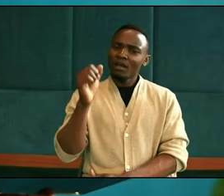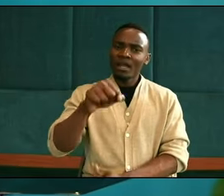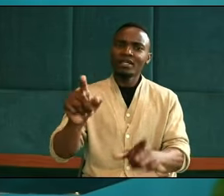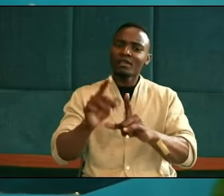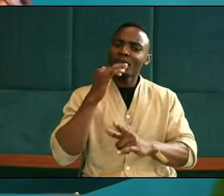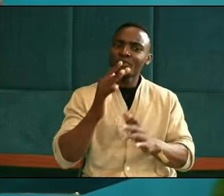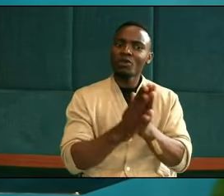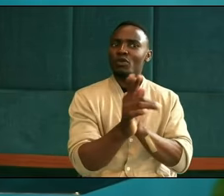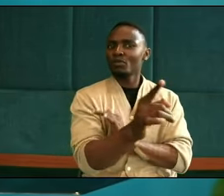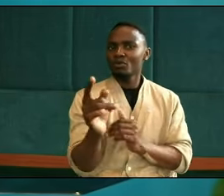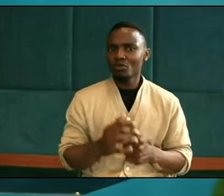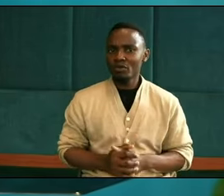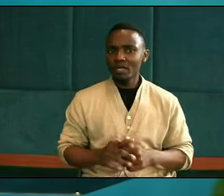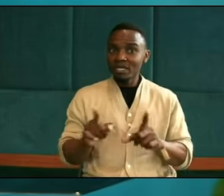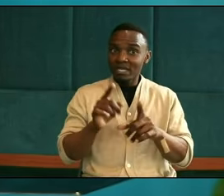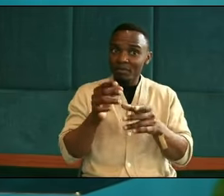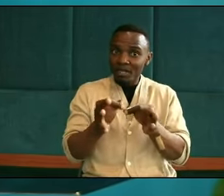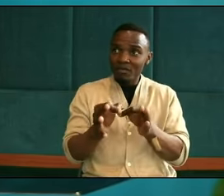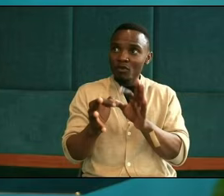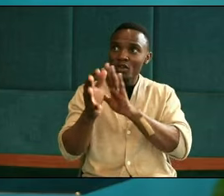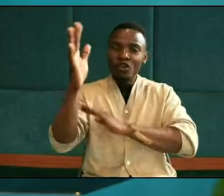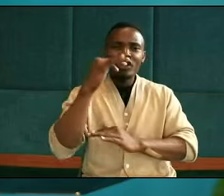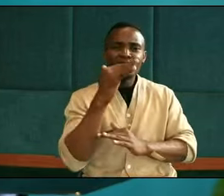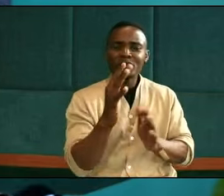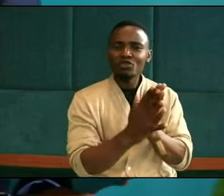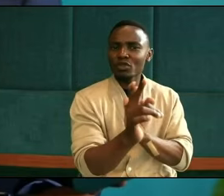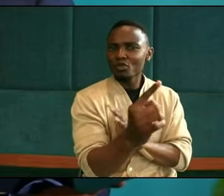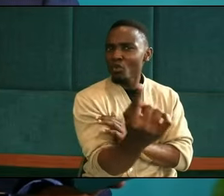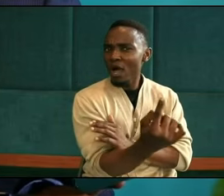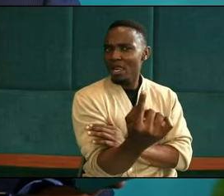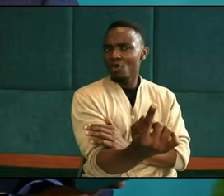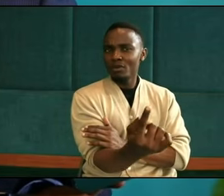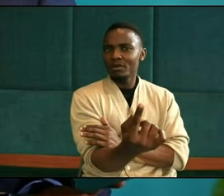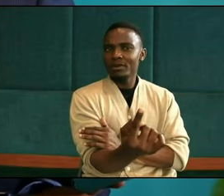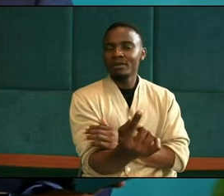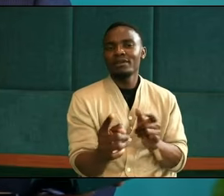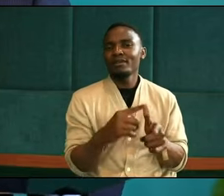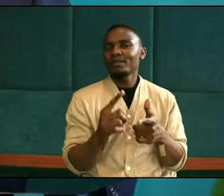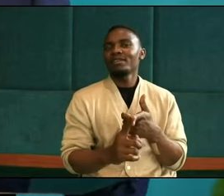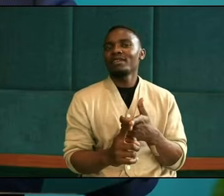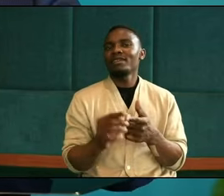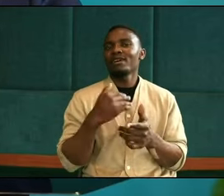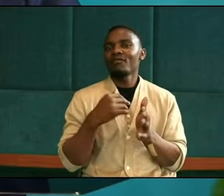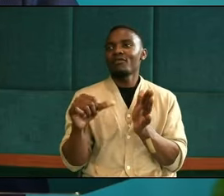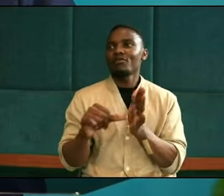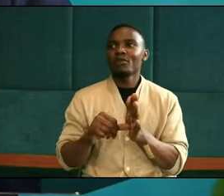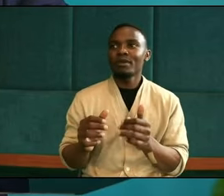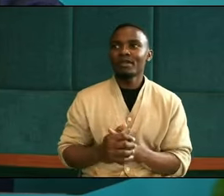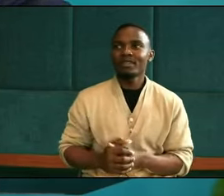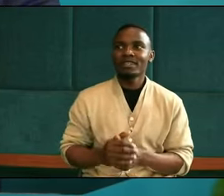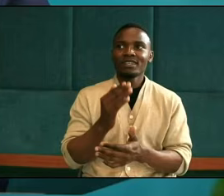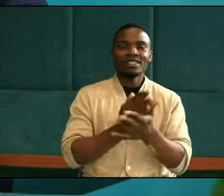God speaks to you exclusively as if you own God, there is a problem. There is a problem. Some of those are the ones who